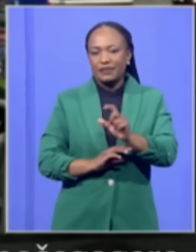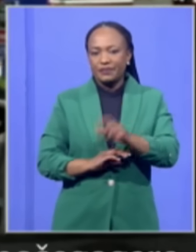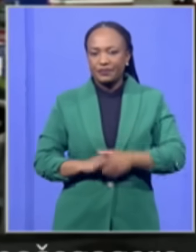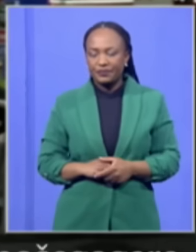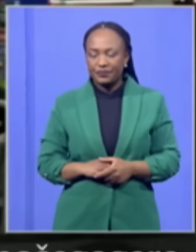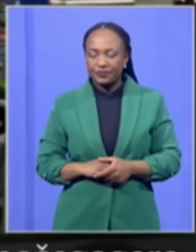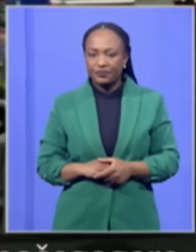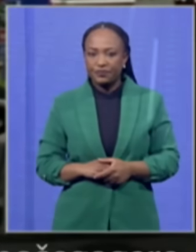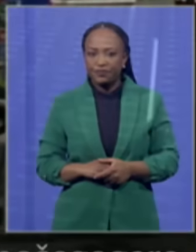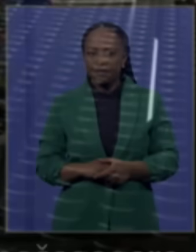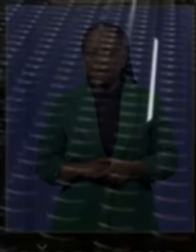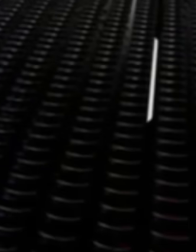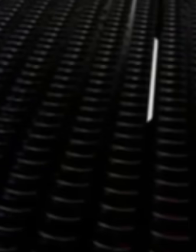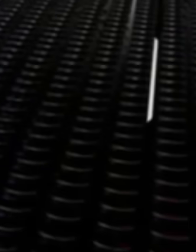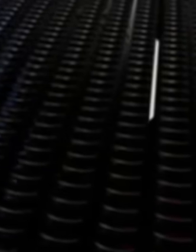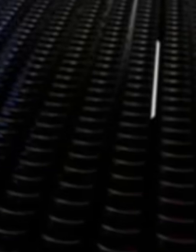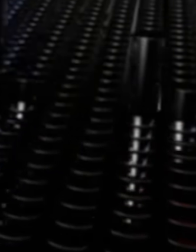62.